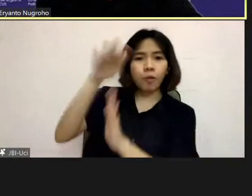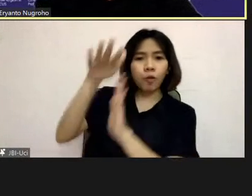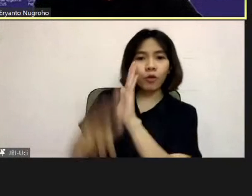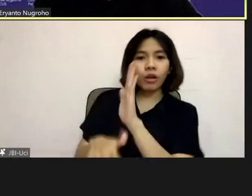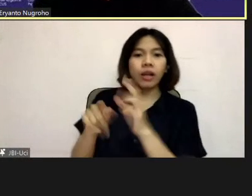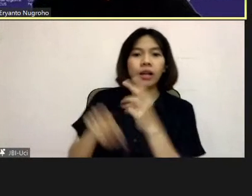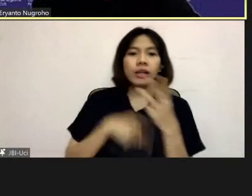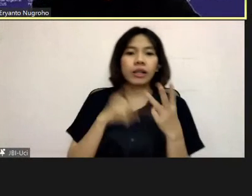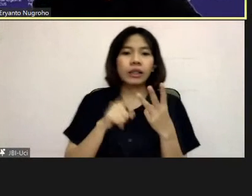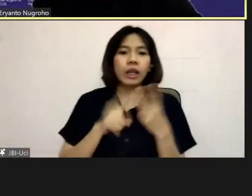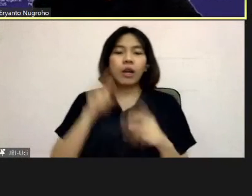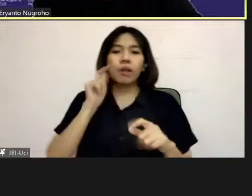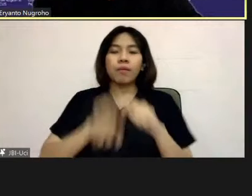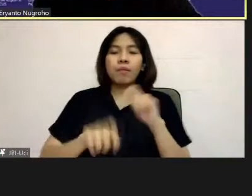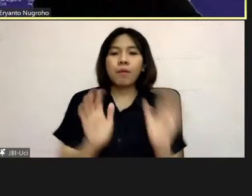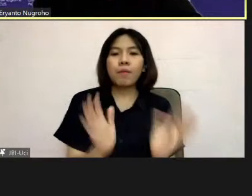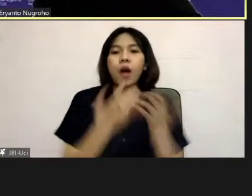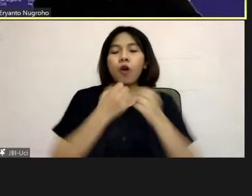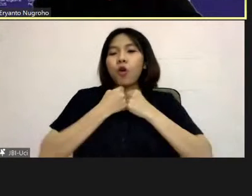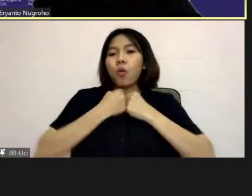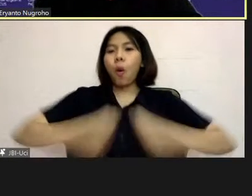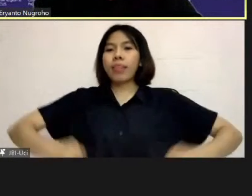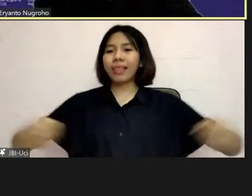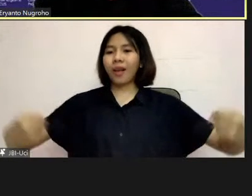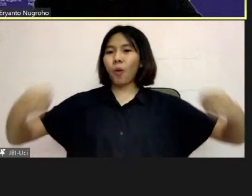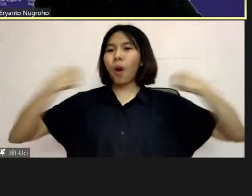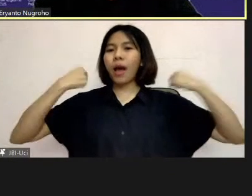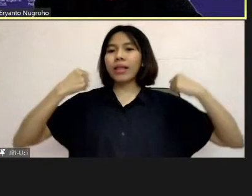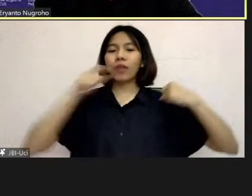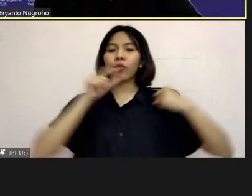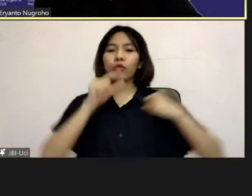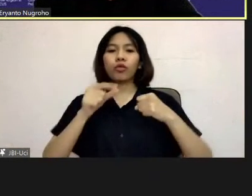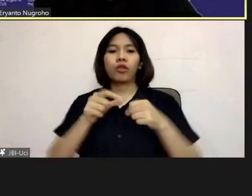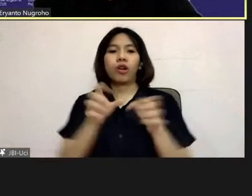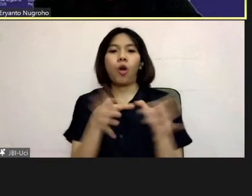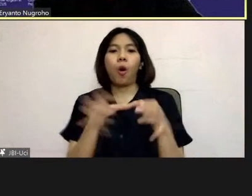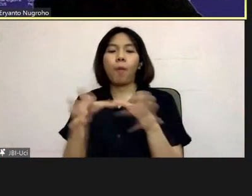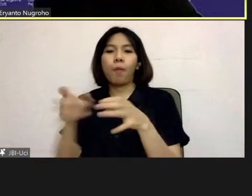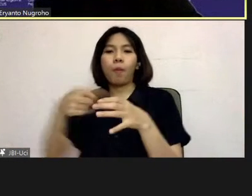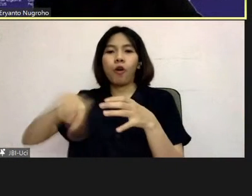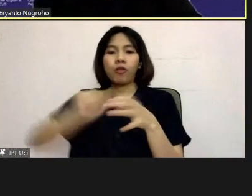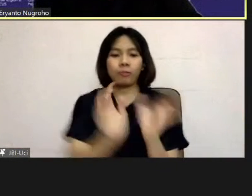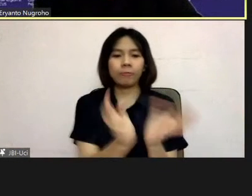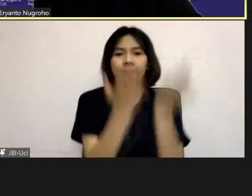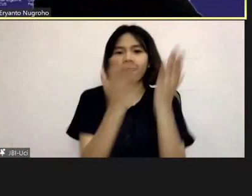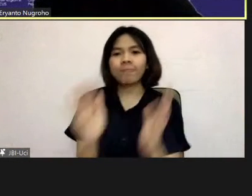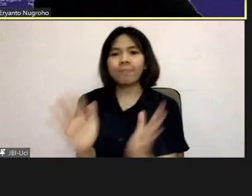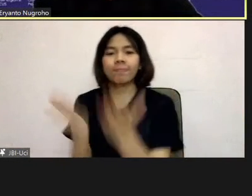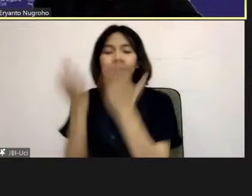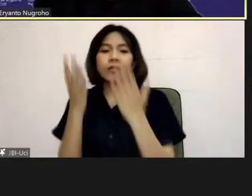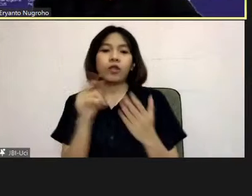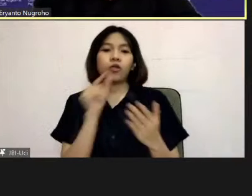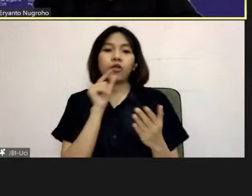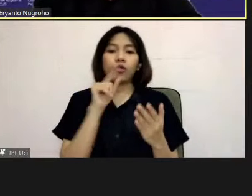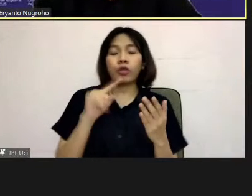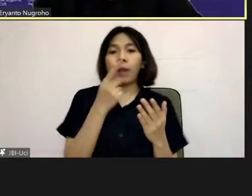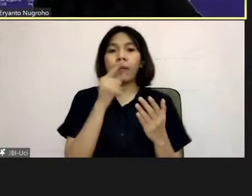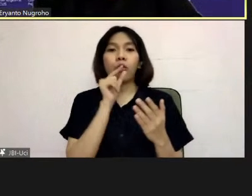and strengthen partnership with civil society actors in public policy development and decision